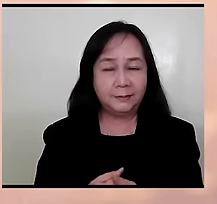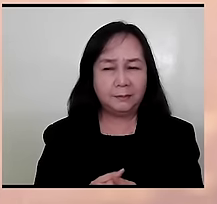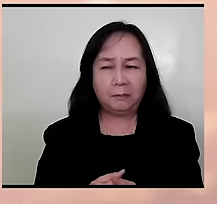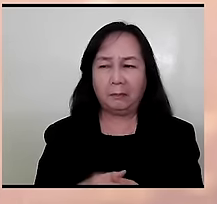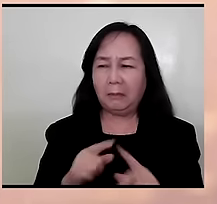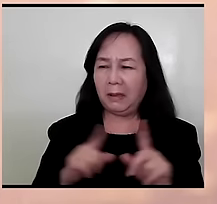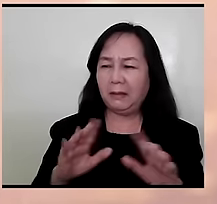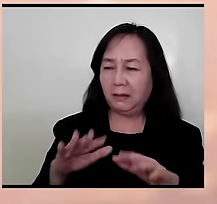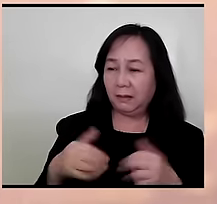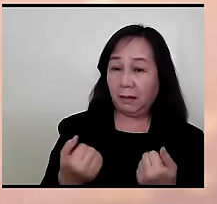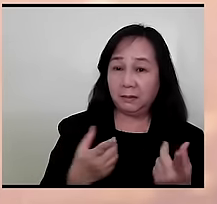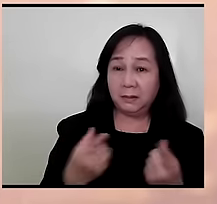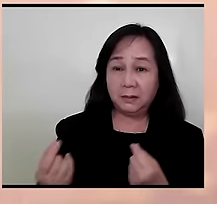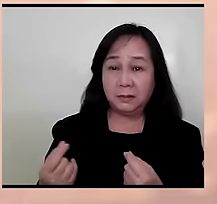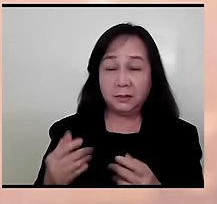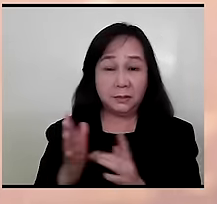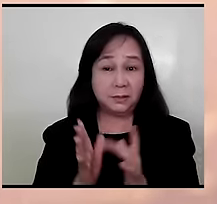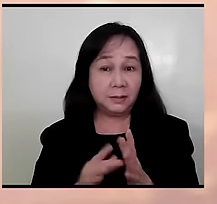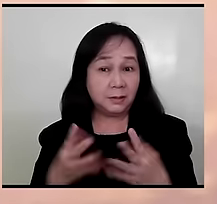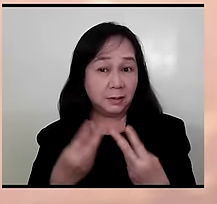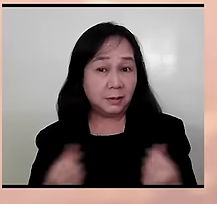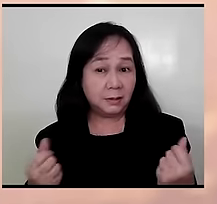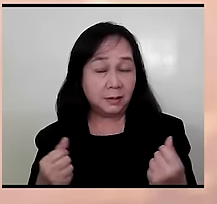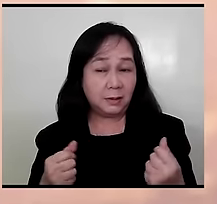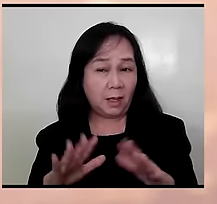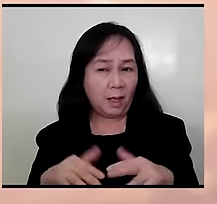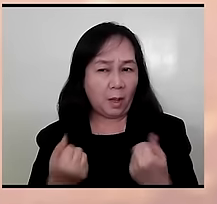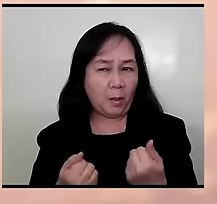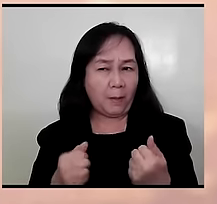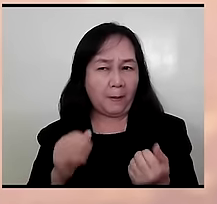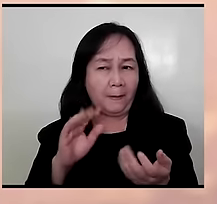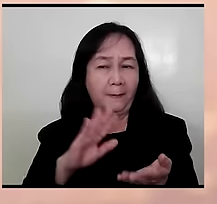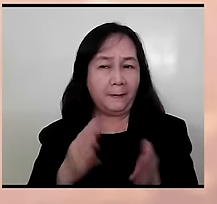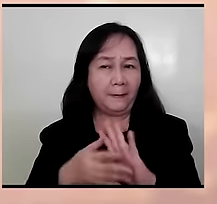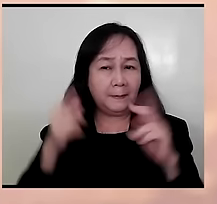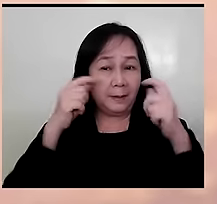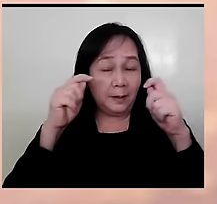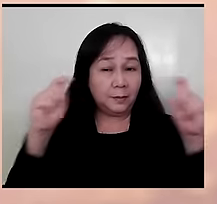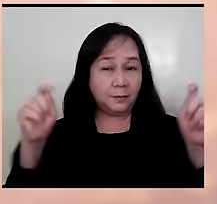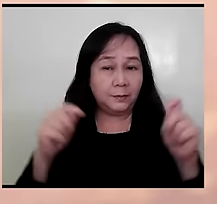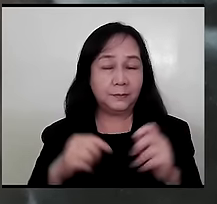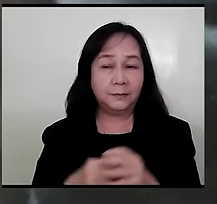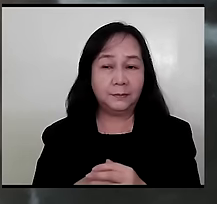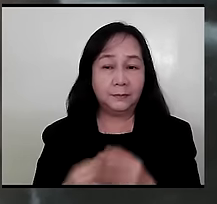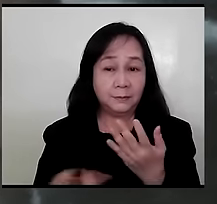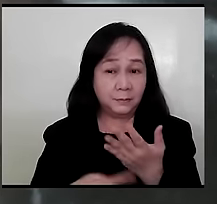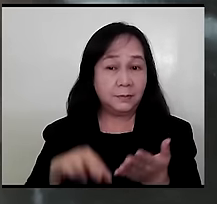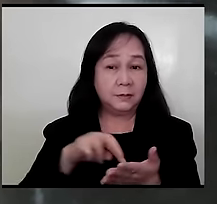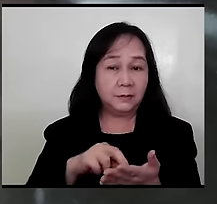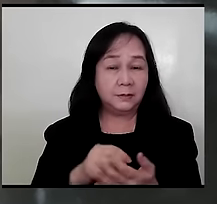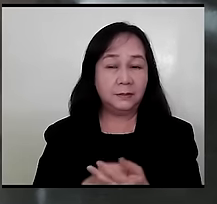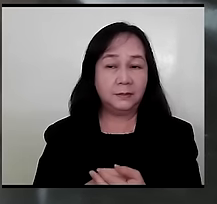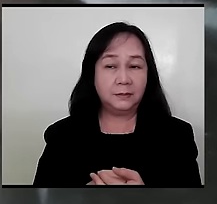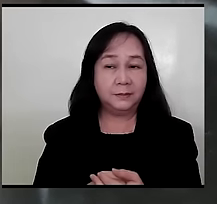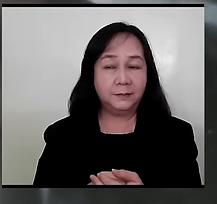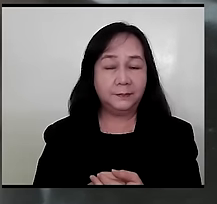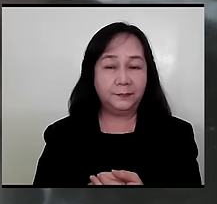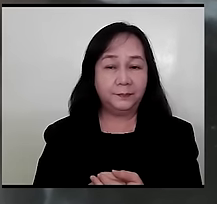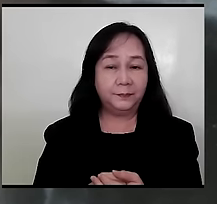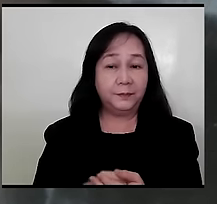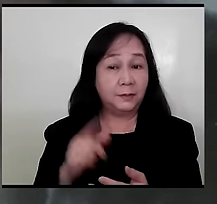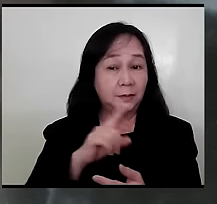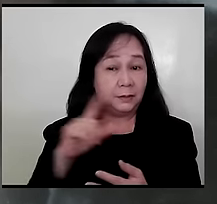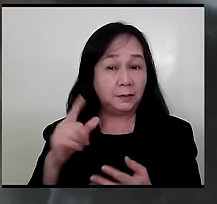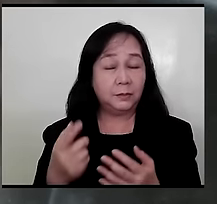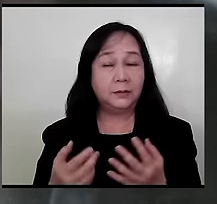heal? How does healing triumph in the risen Lord? He heals through